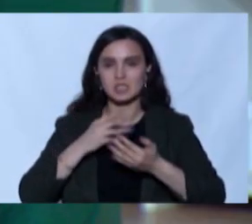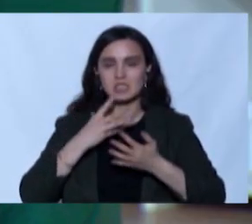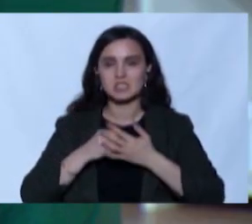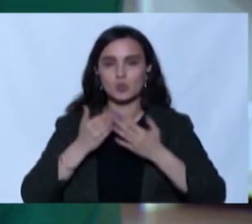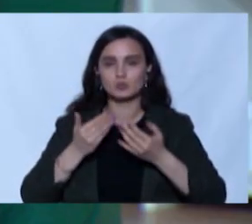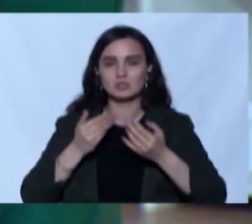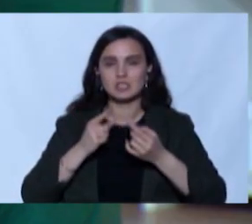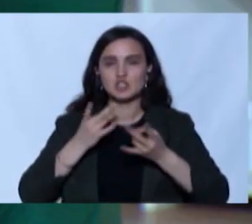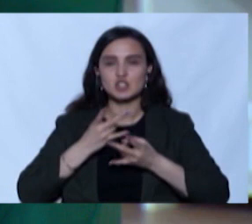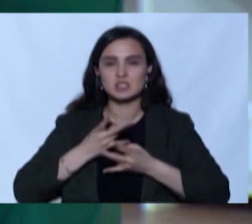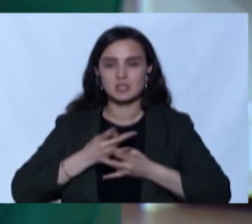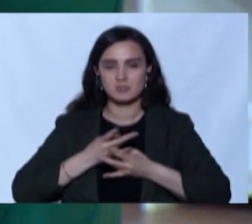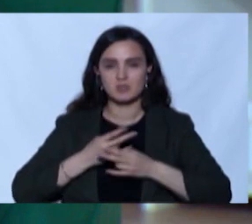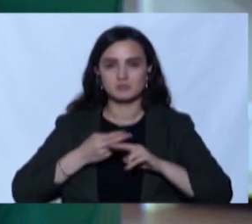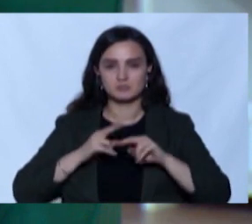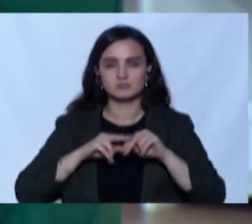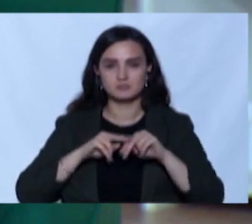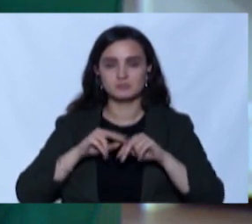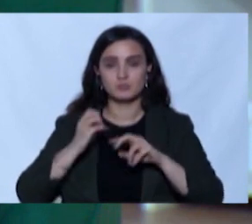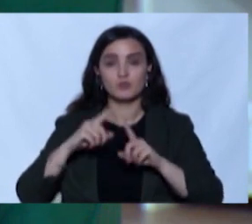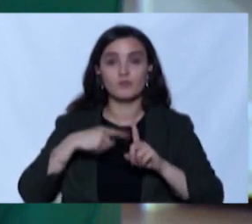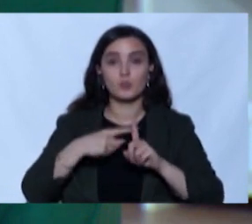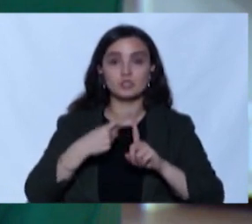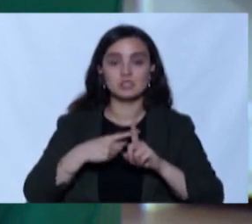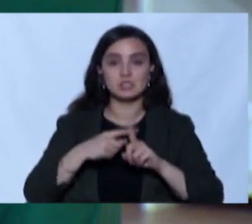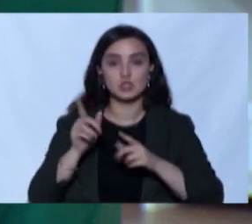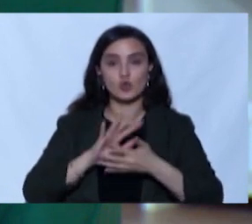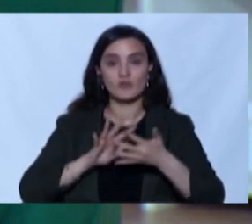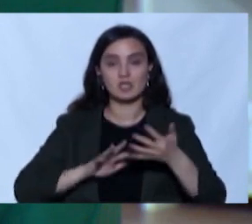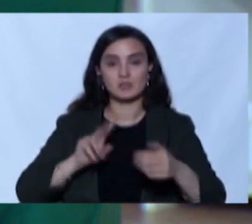to do. But to end this on a slightly more positive note,